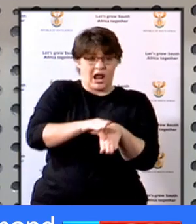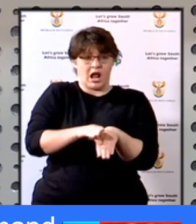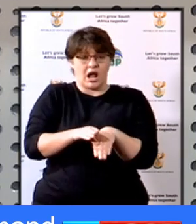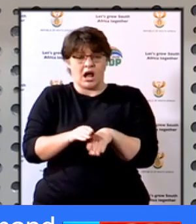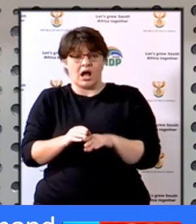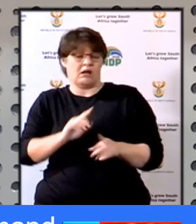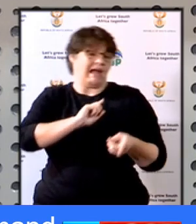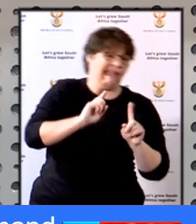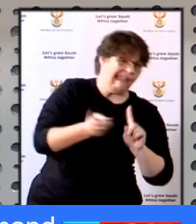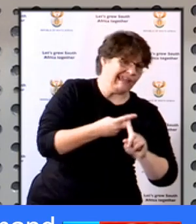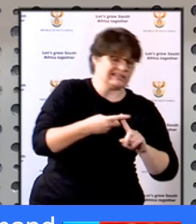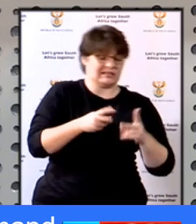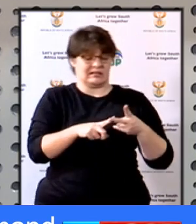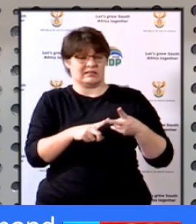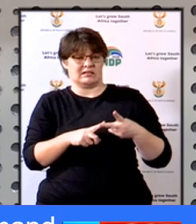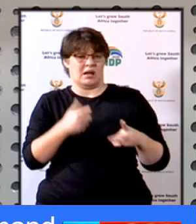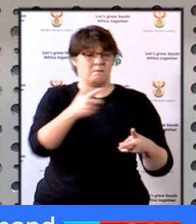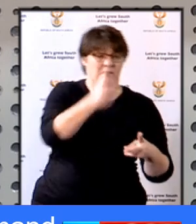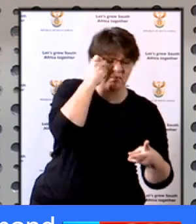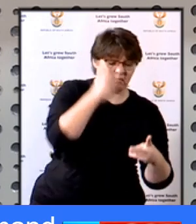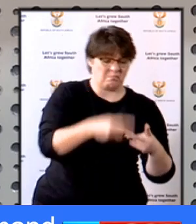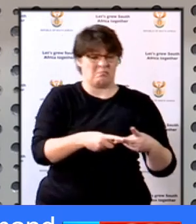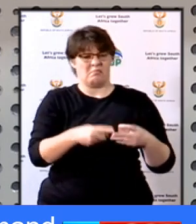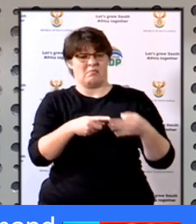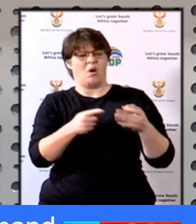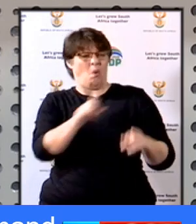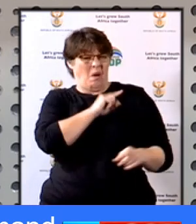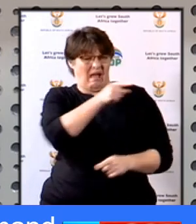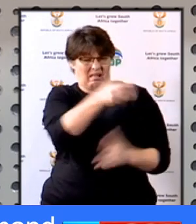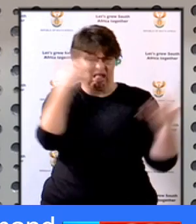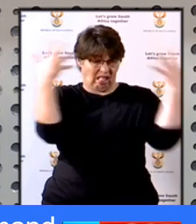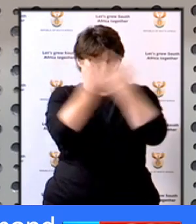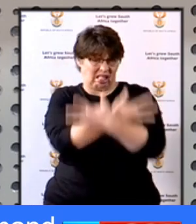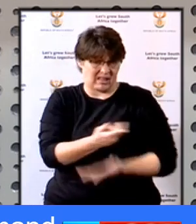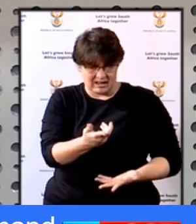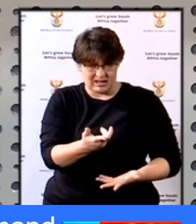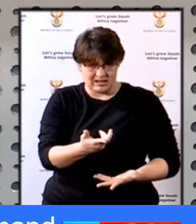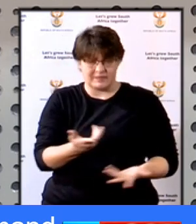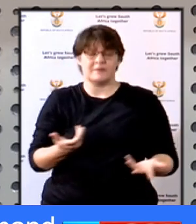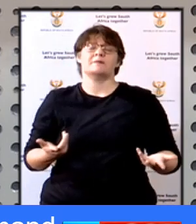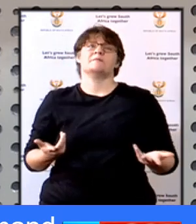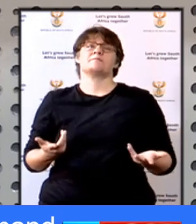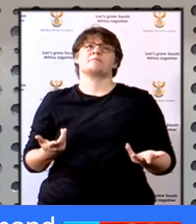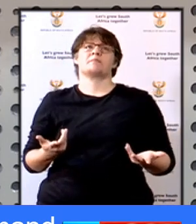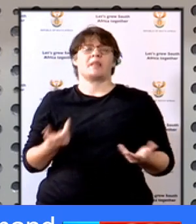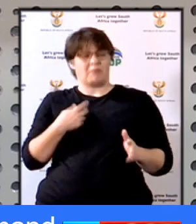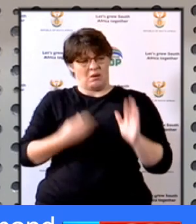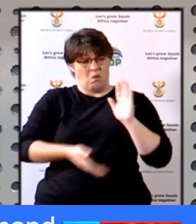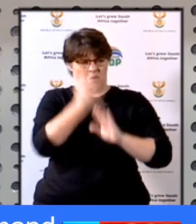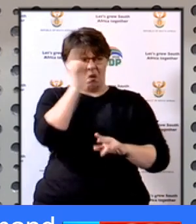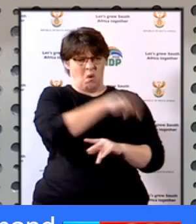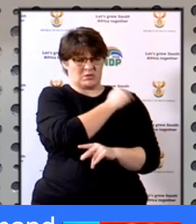trauma patients as a result of alcohol-related car accidents and